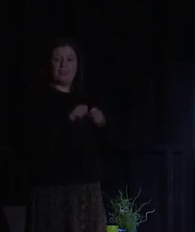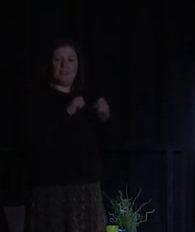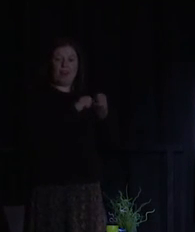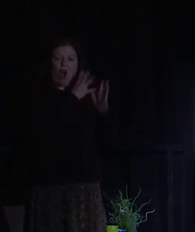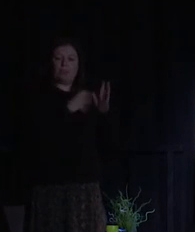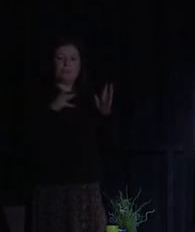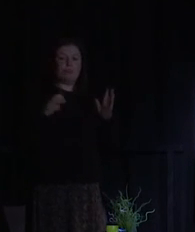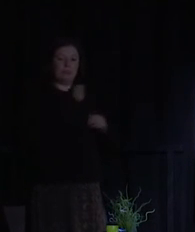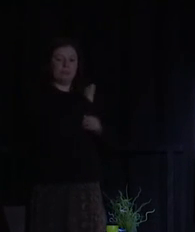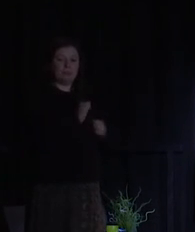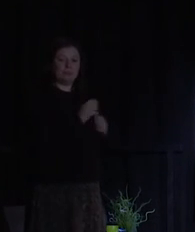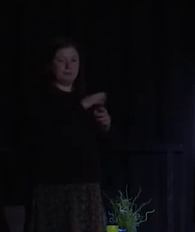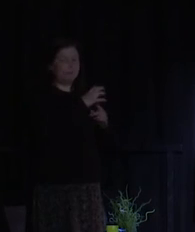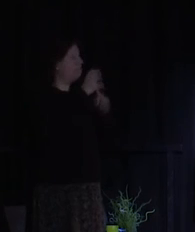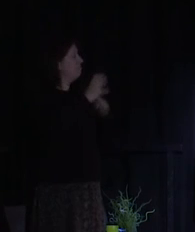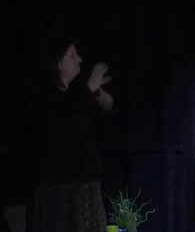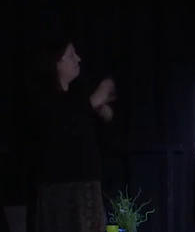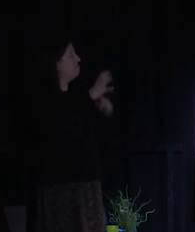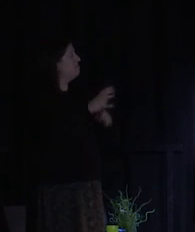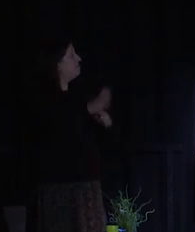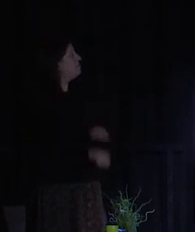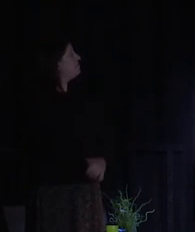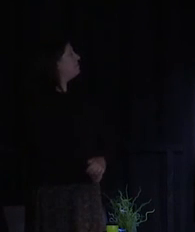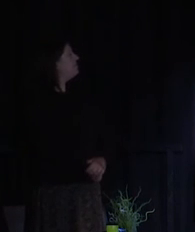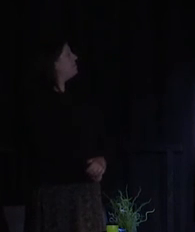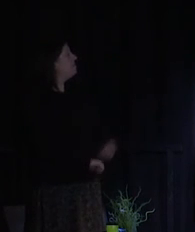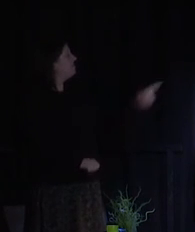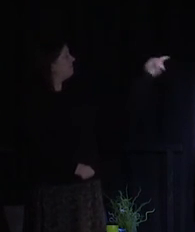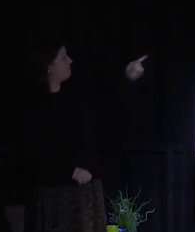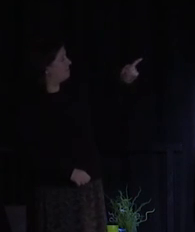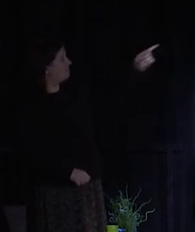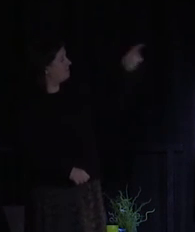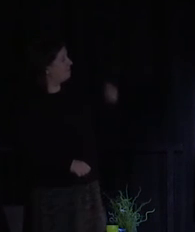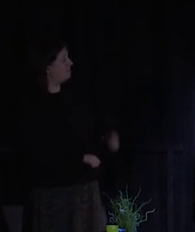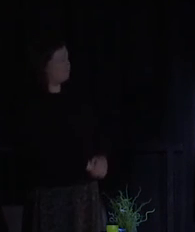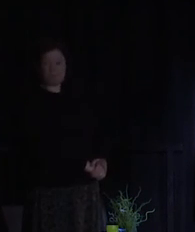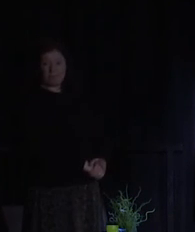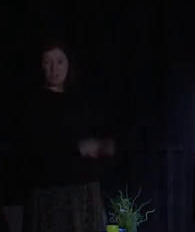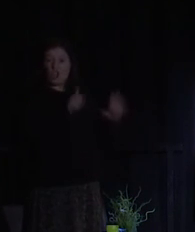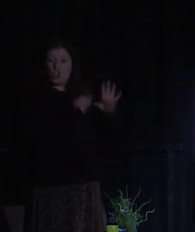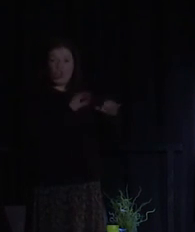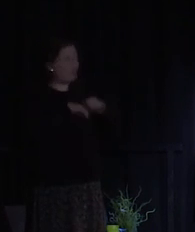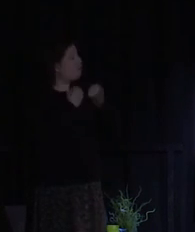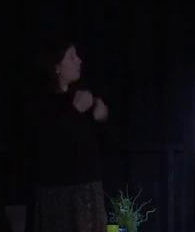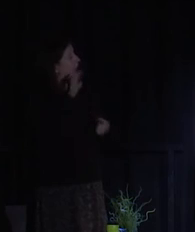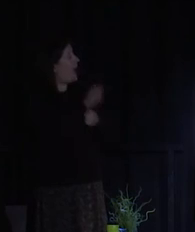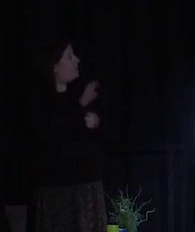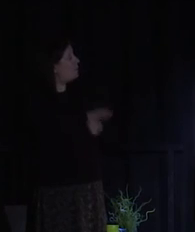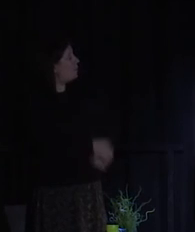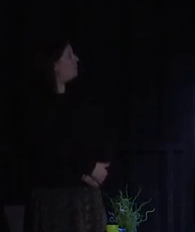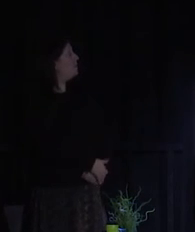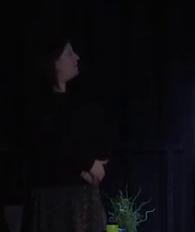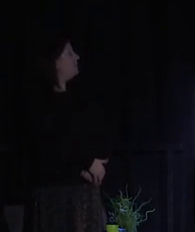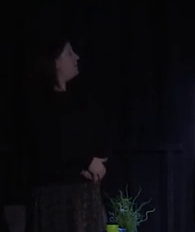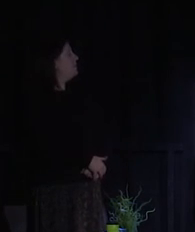to Trafalgar Square. All set. All fantastic. A young group doing their first pieces of work outdoor in response to the